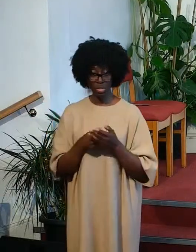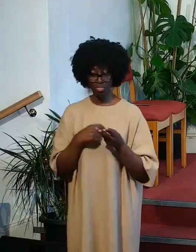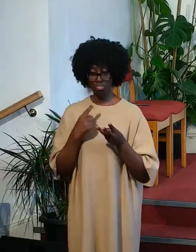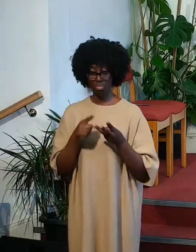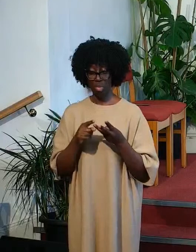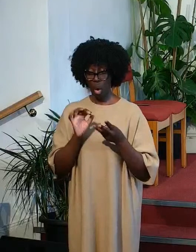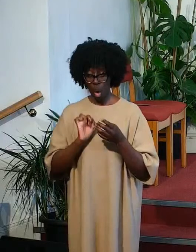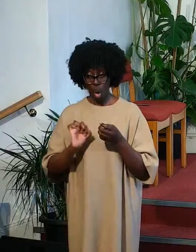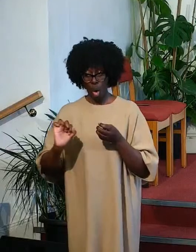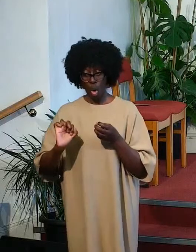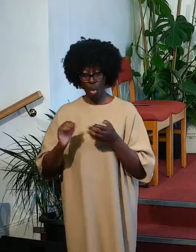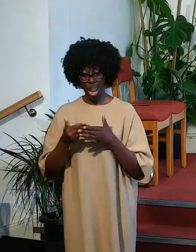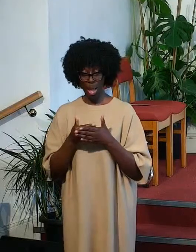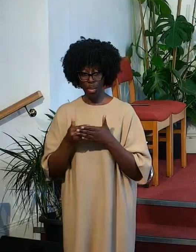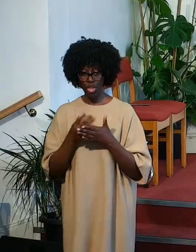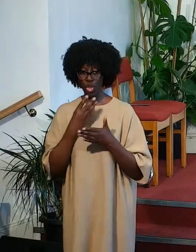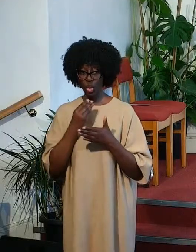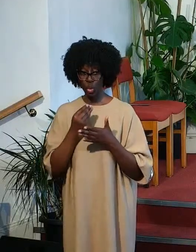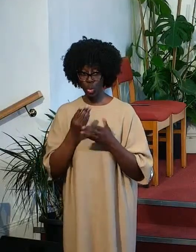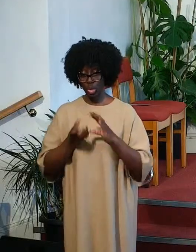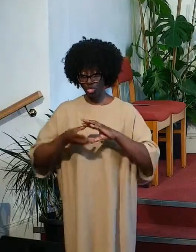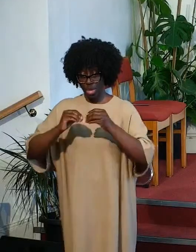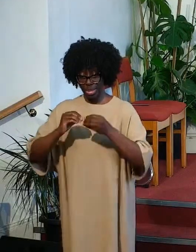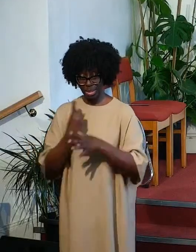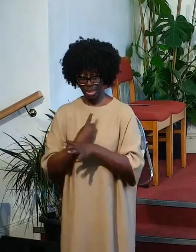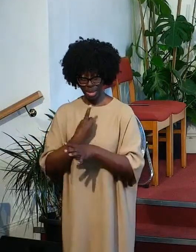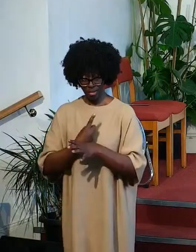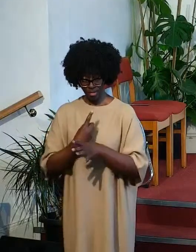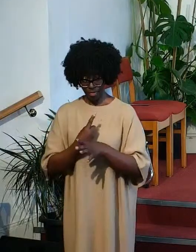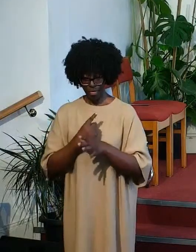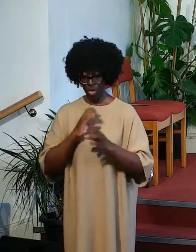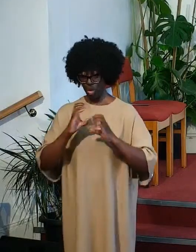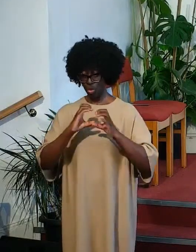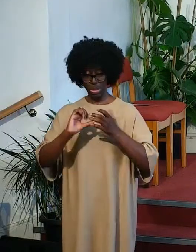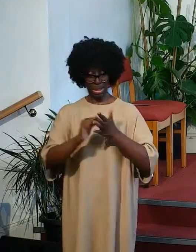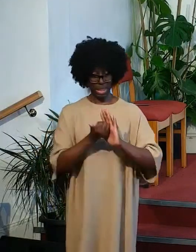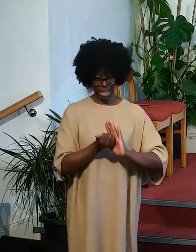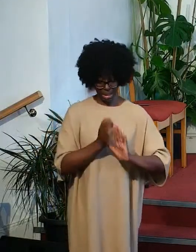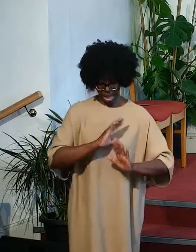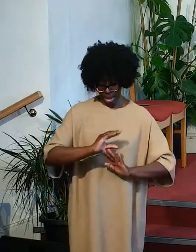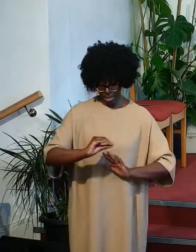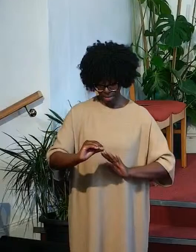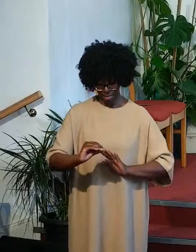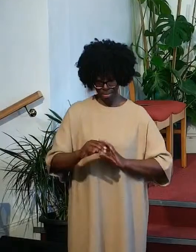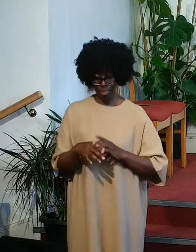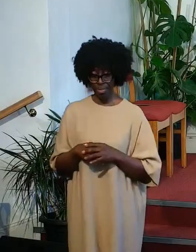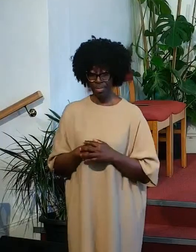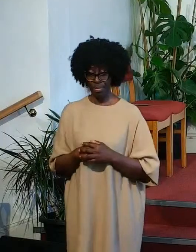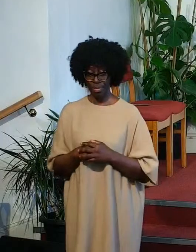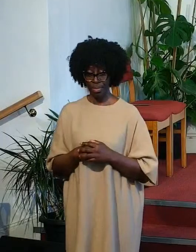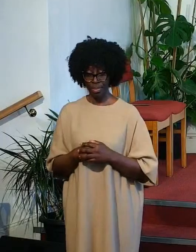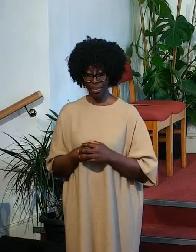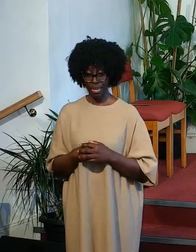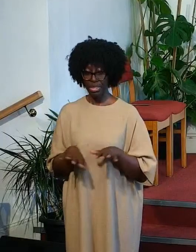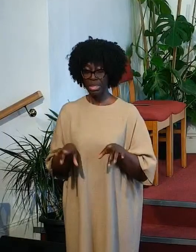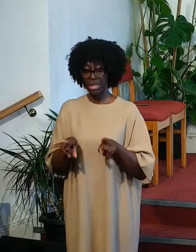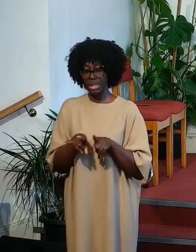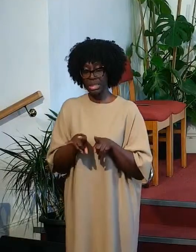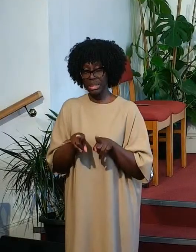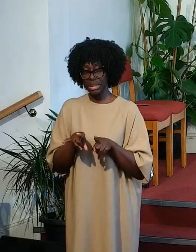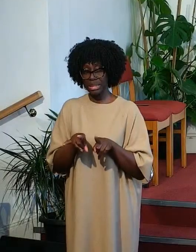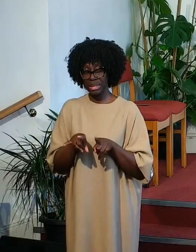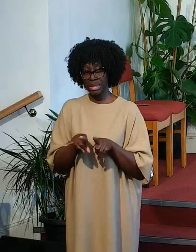own language, sort of communication skills to let you know things about them, and they will need